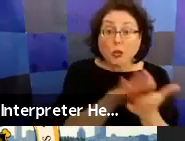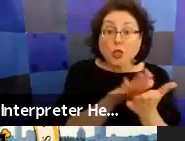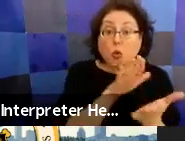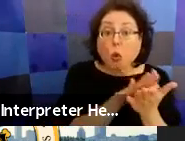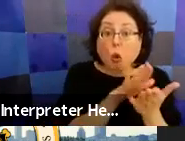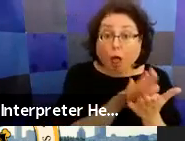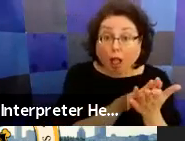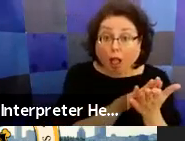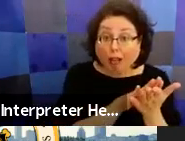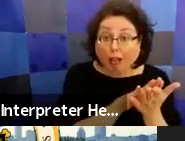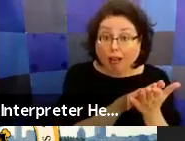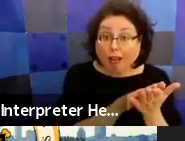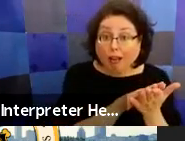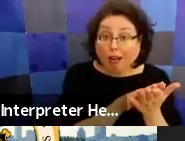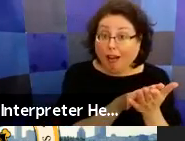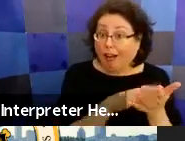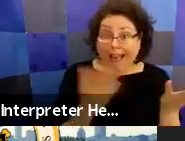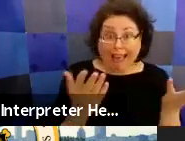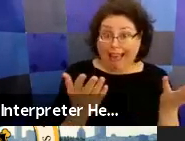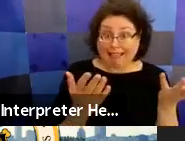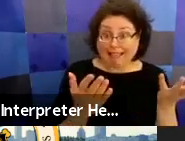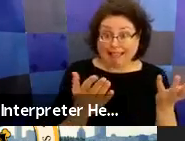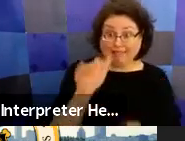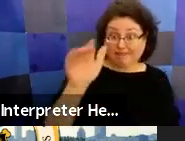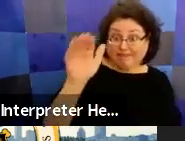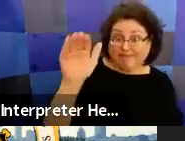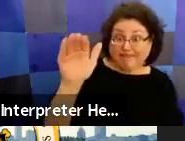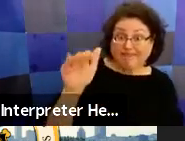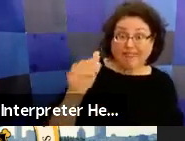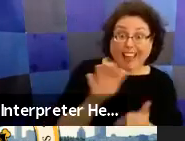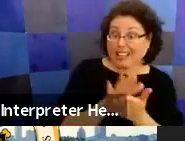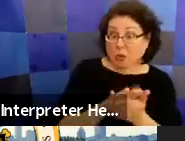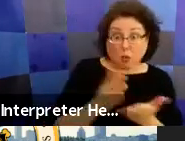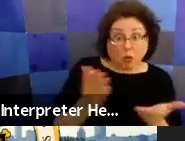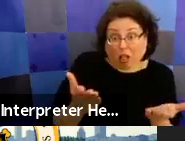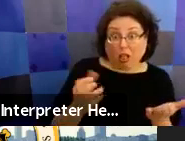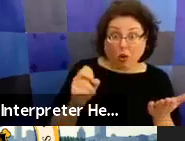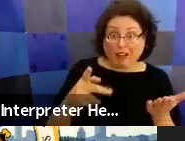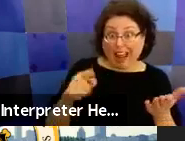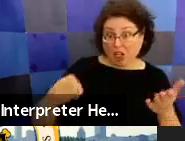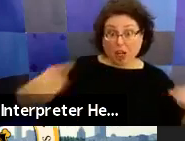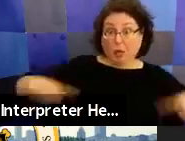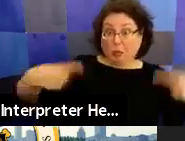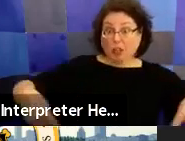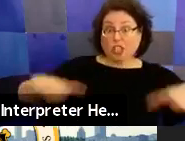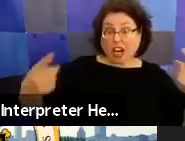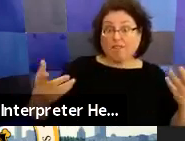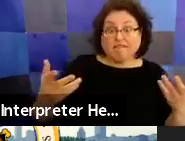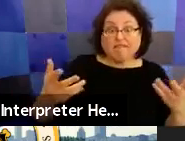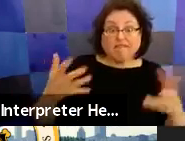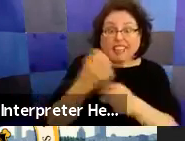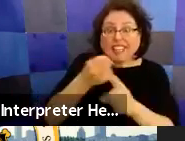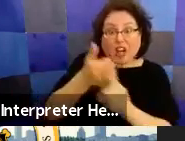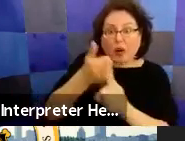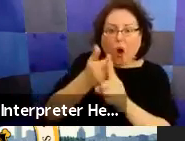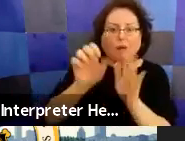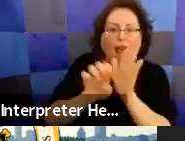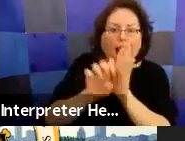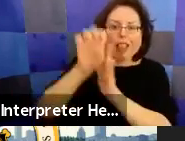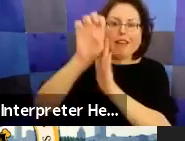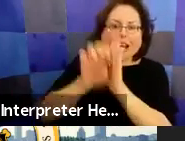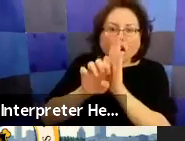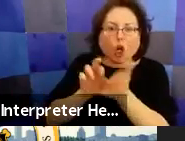and, you know, expecting somebody who is in a wheelchair to provide his or her own accessibility